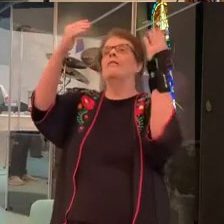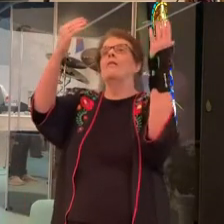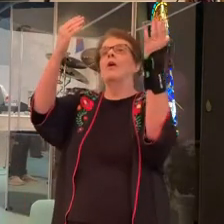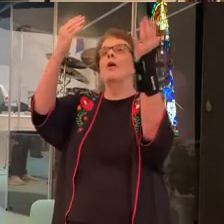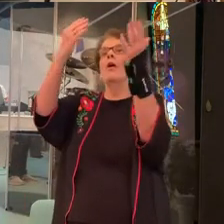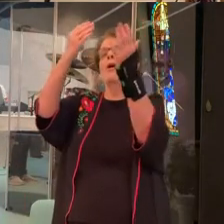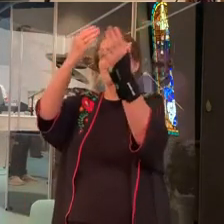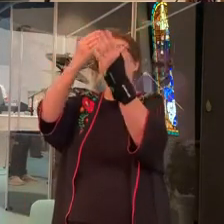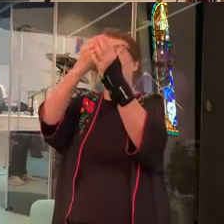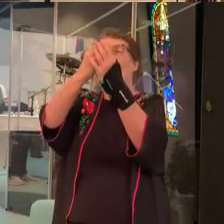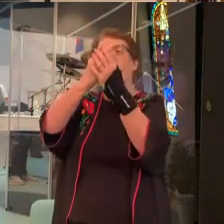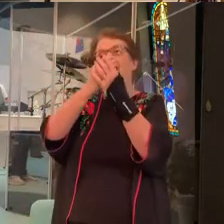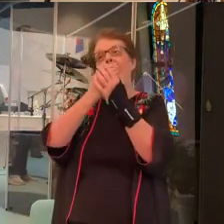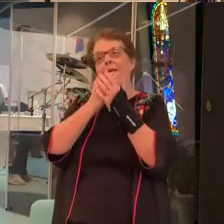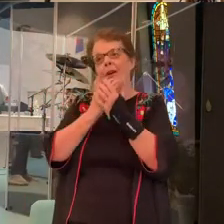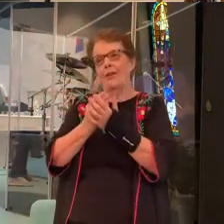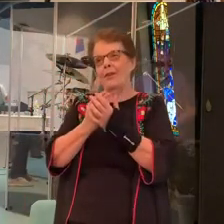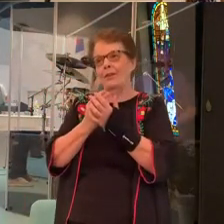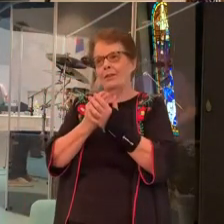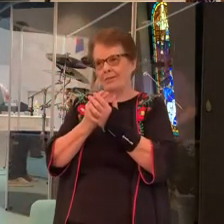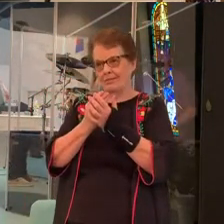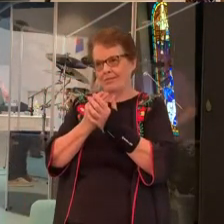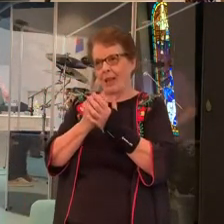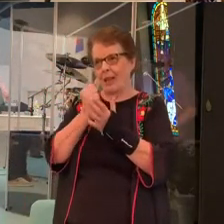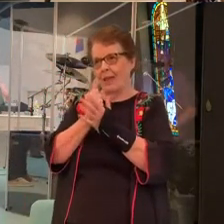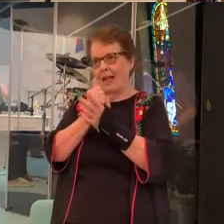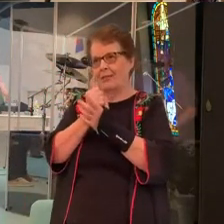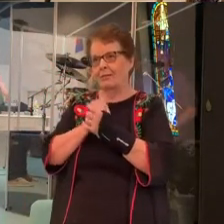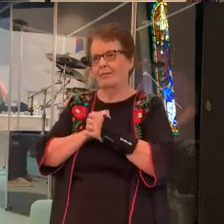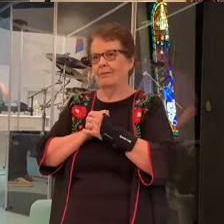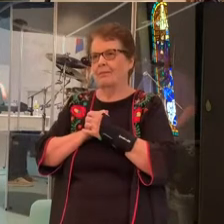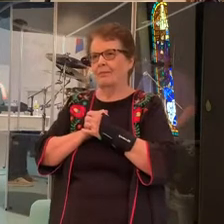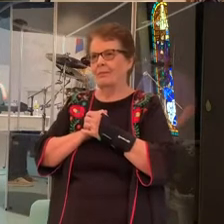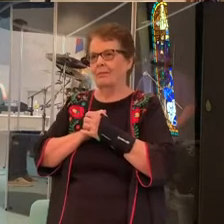of all.